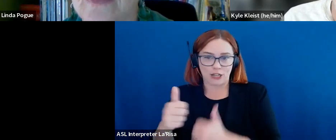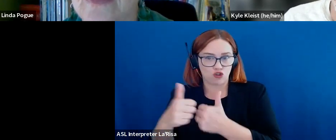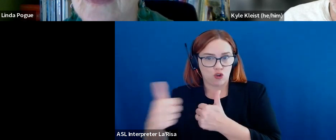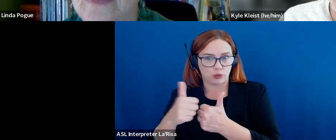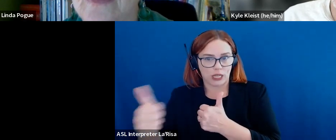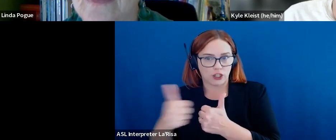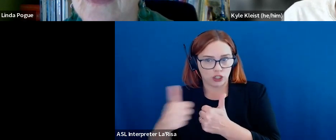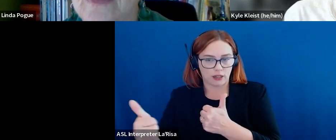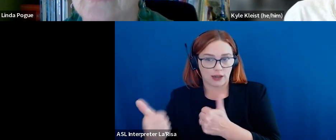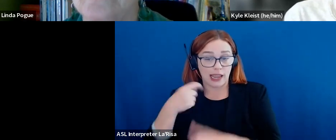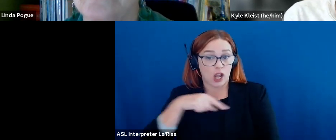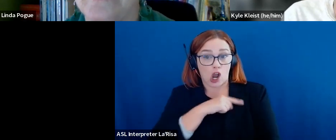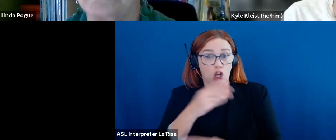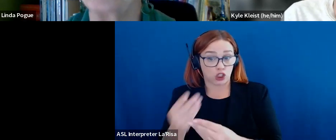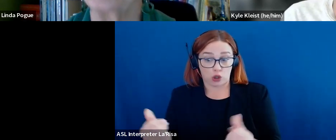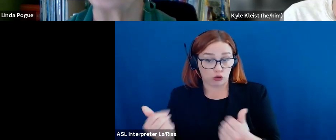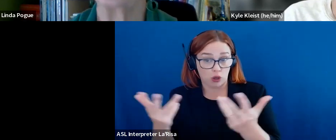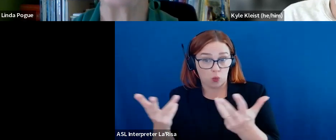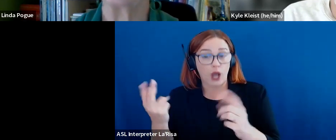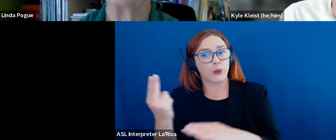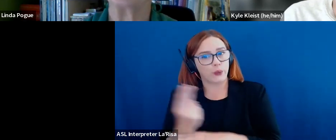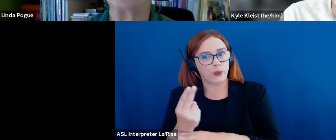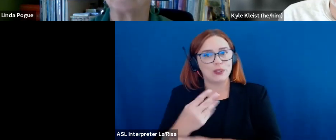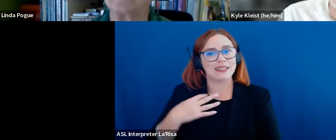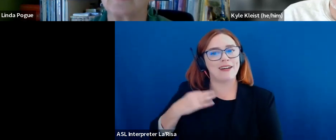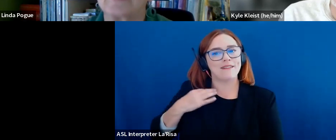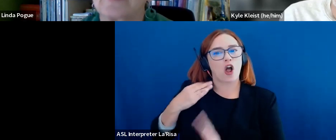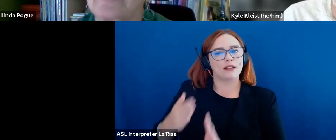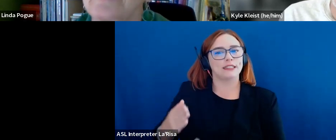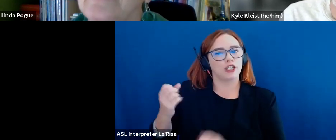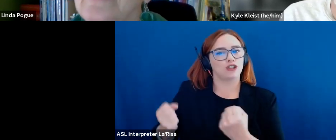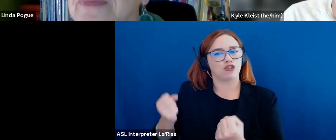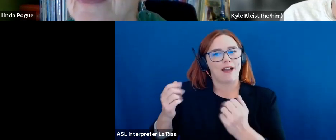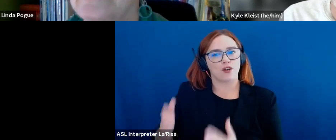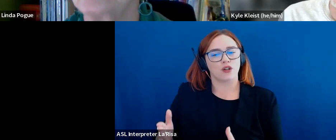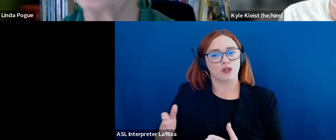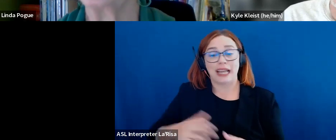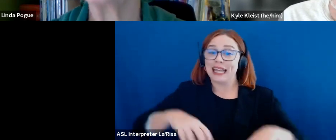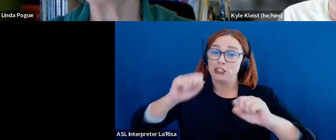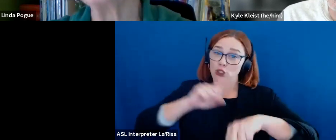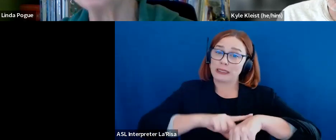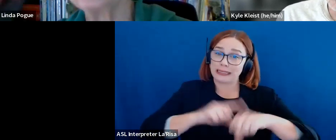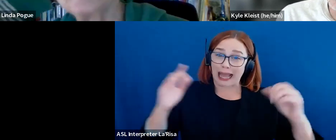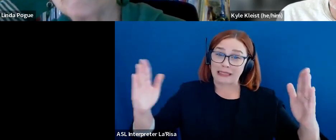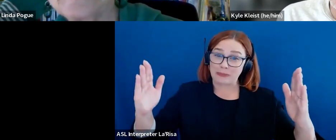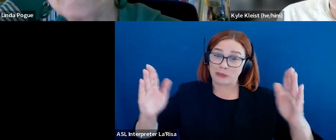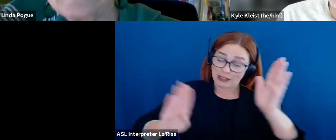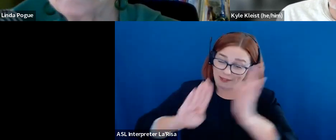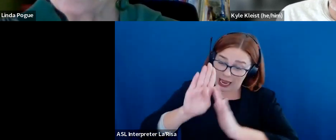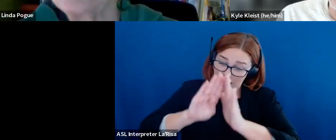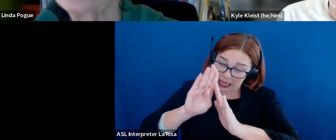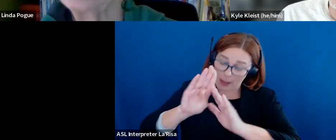drivers. It took a long time to develop it, but you know, what are some programs out there that you could use volunteers for